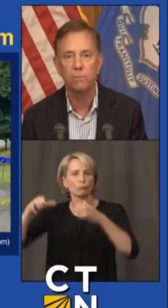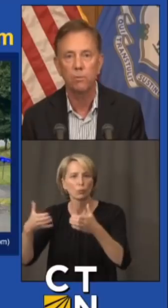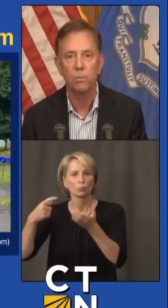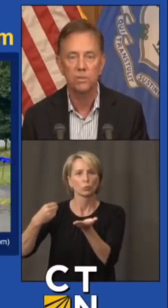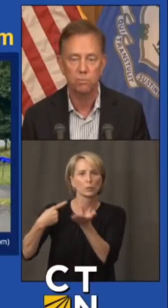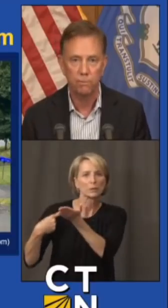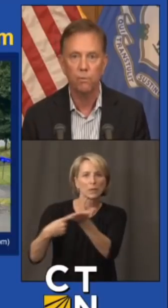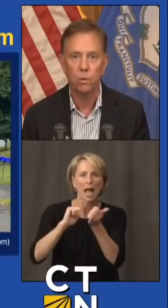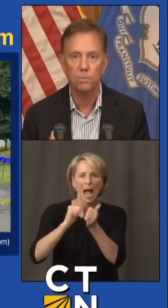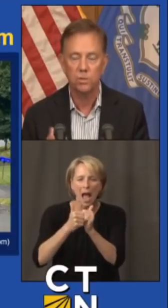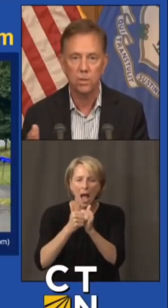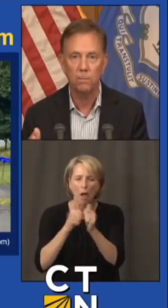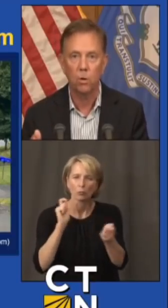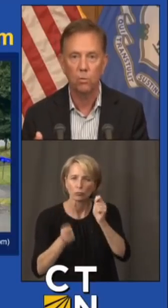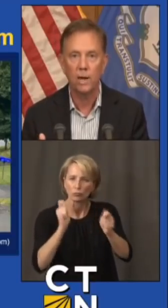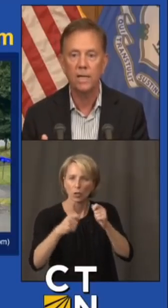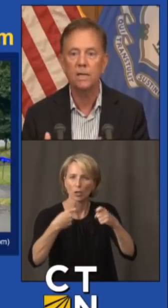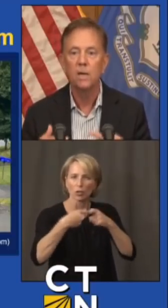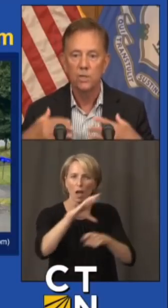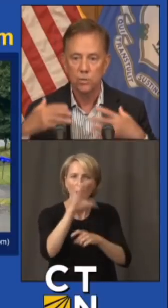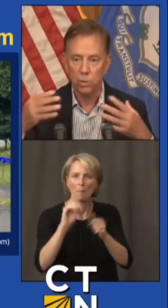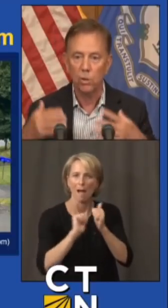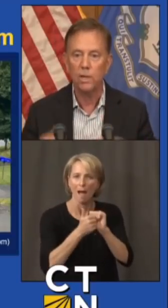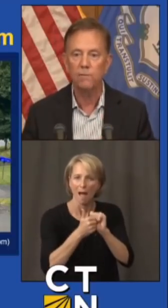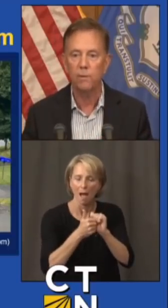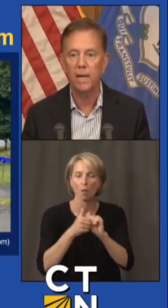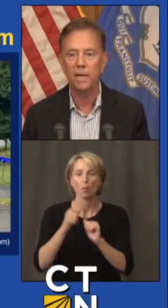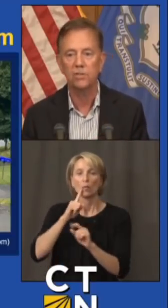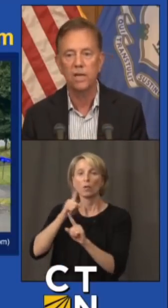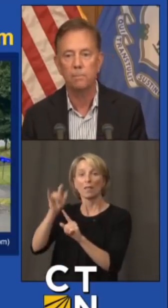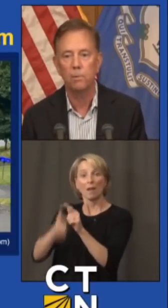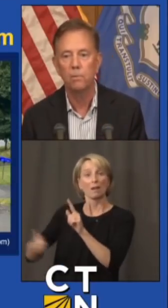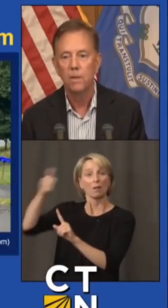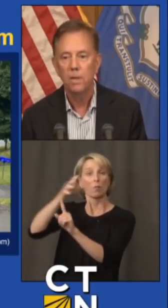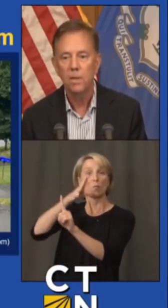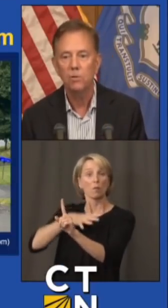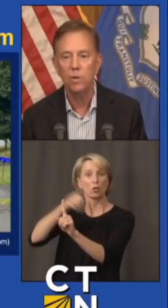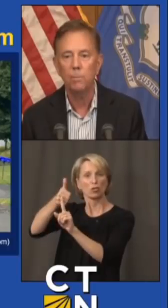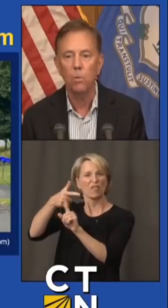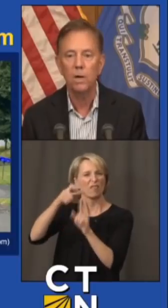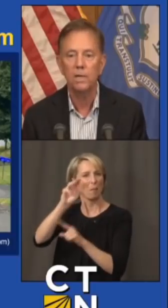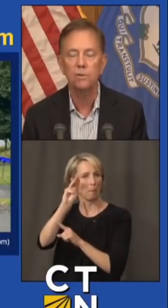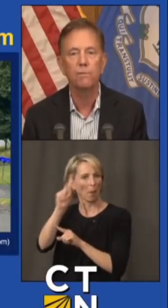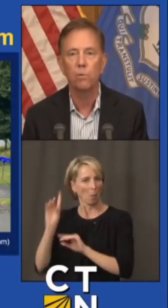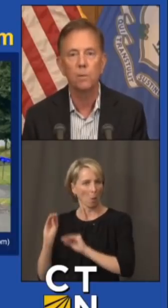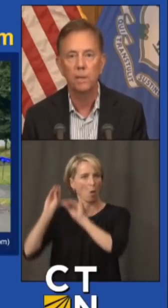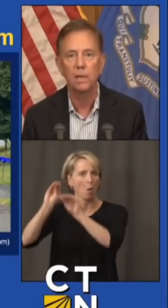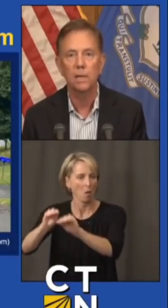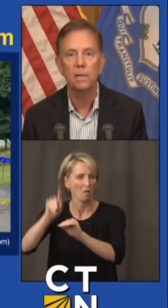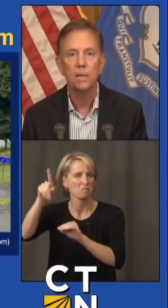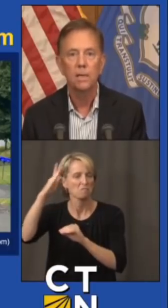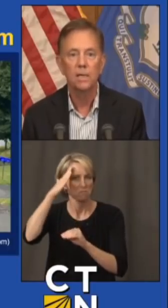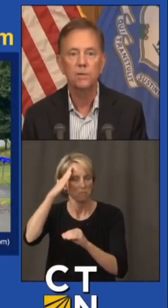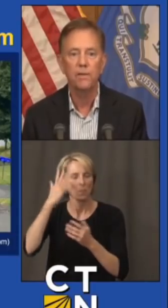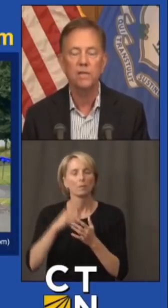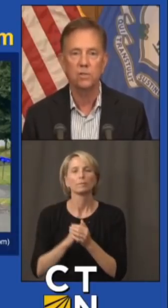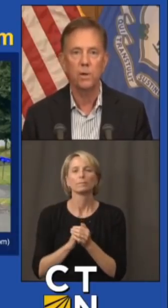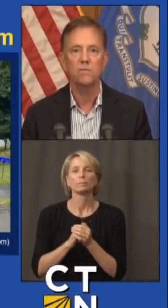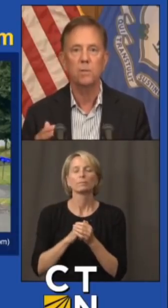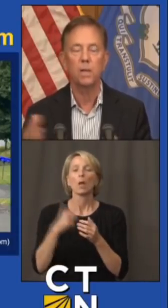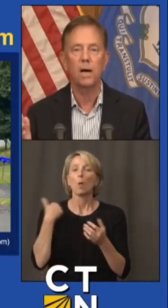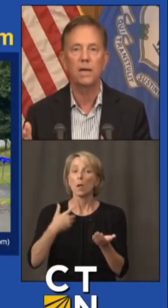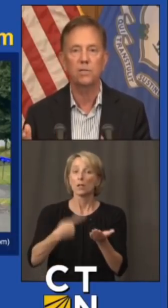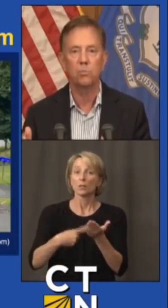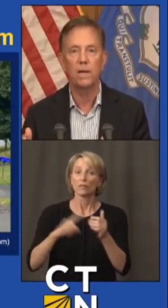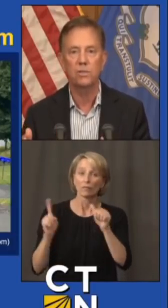interesting performance reforms already. So we're learning from that example. Number one is affordability. Let's face it, we